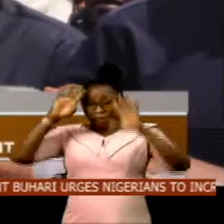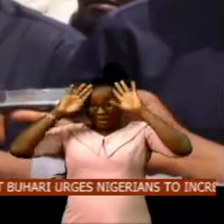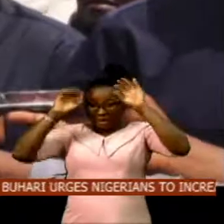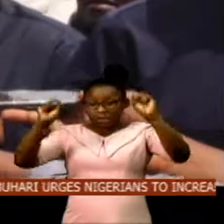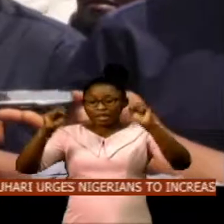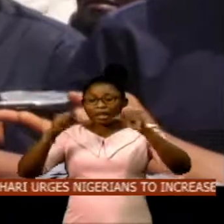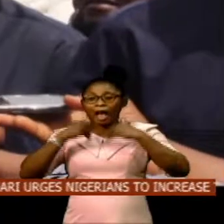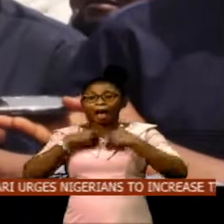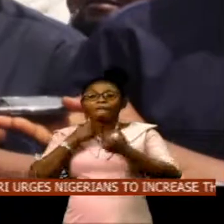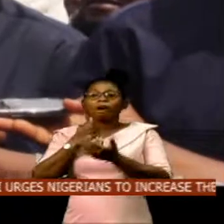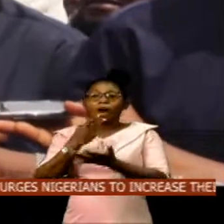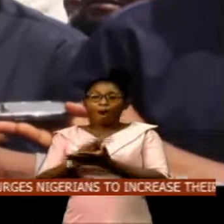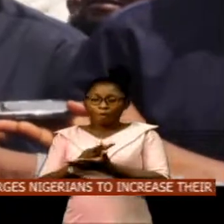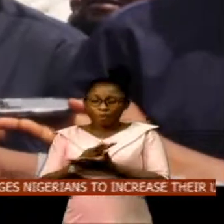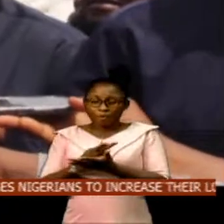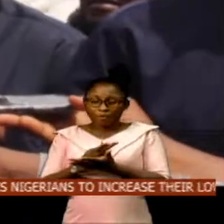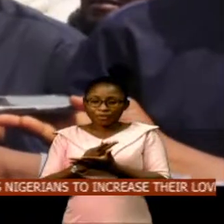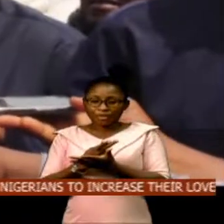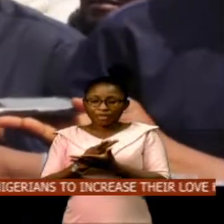President has approved